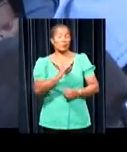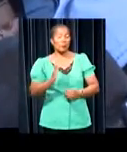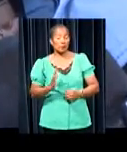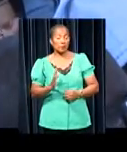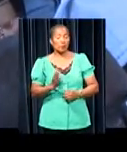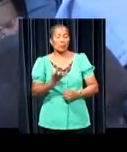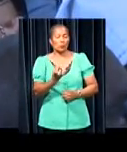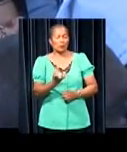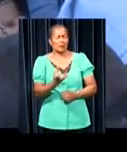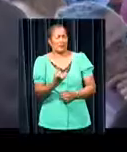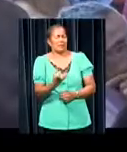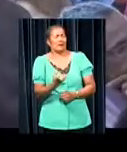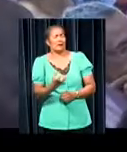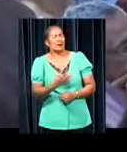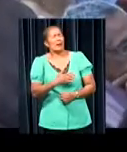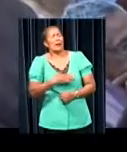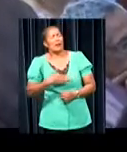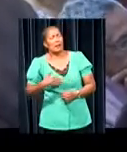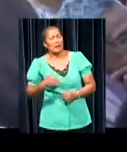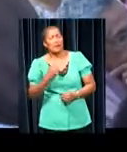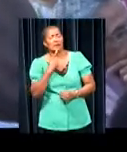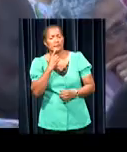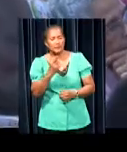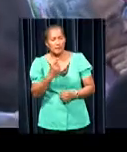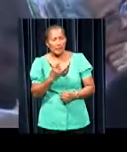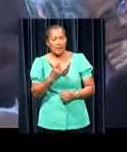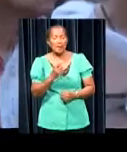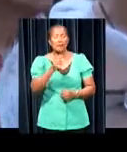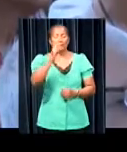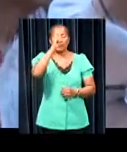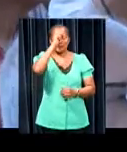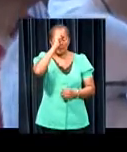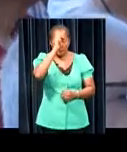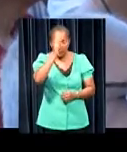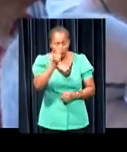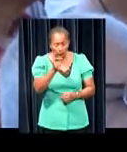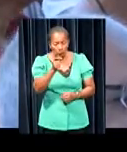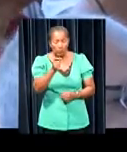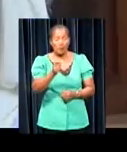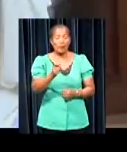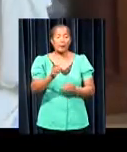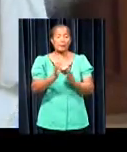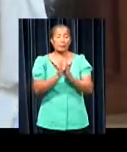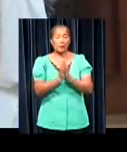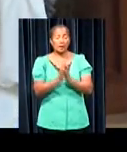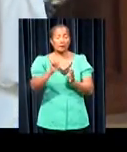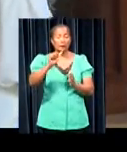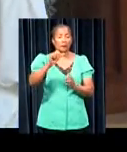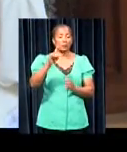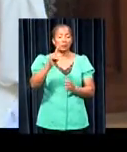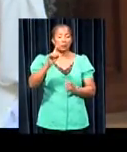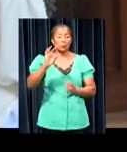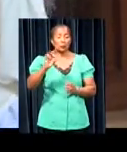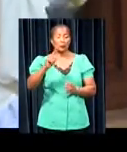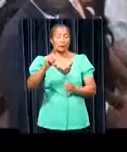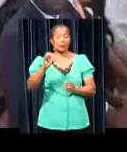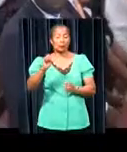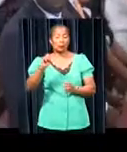Reverend Father Antonius ten Dorsthorst. Father Antonius is